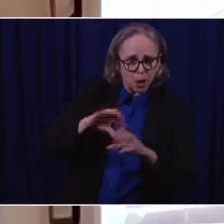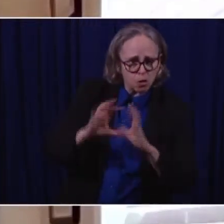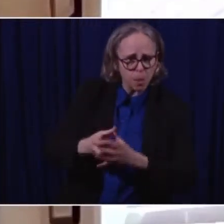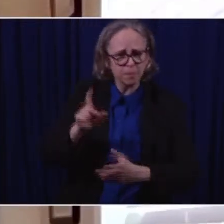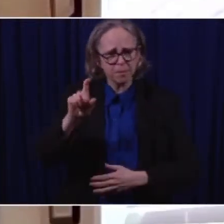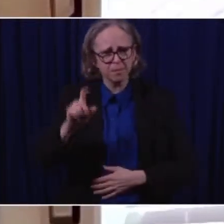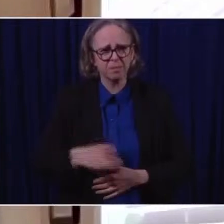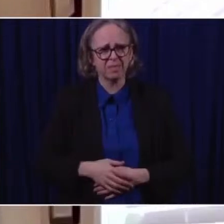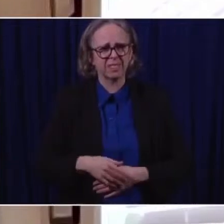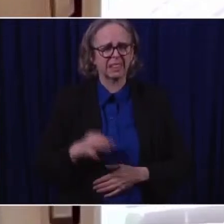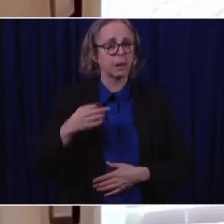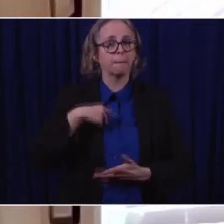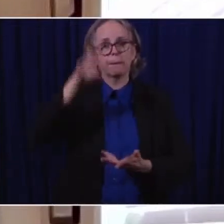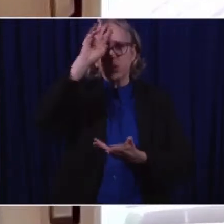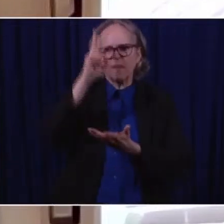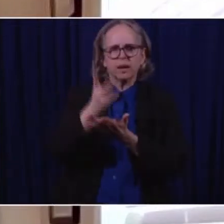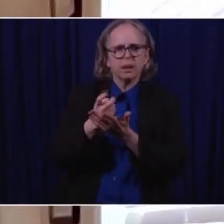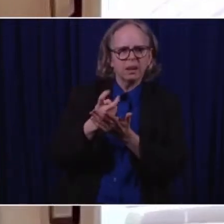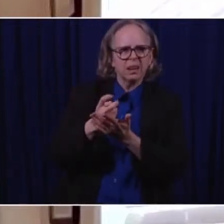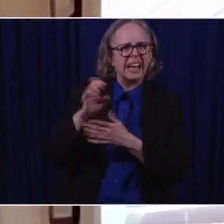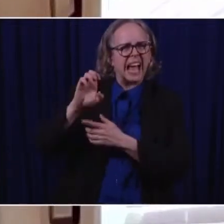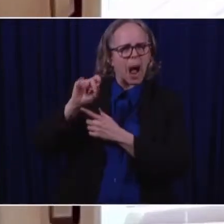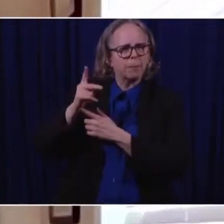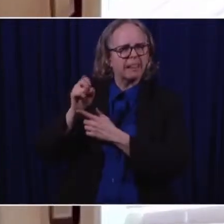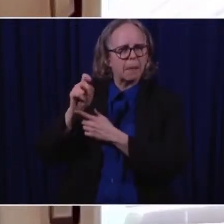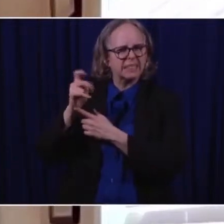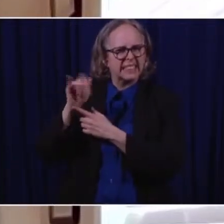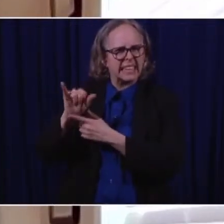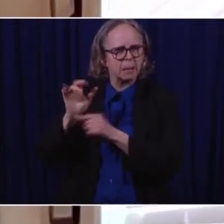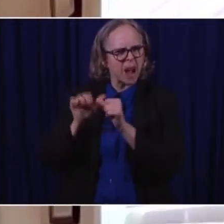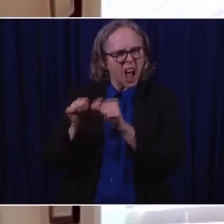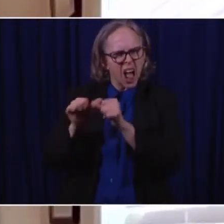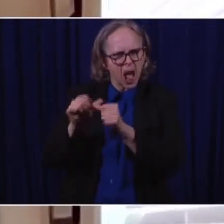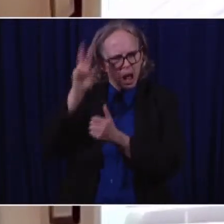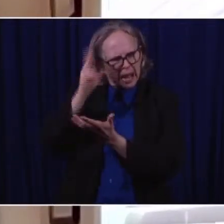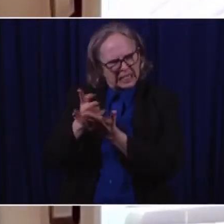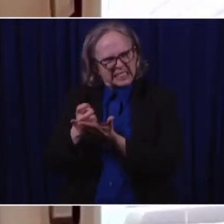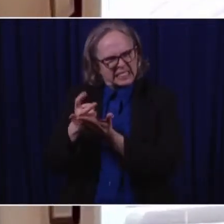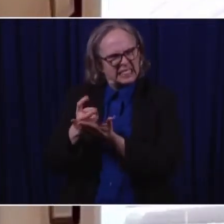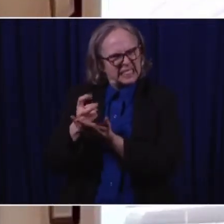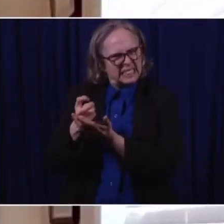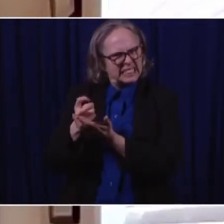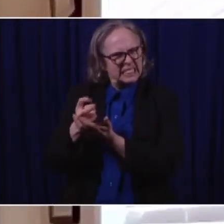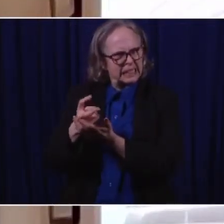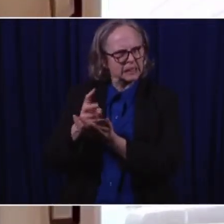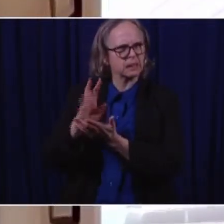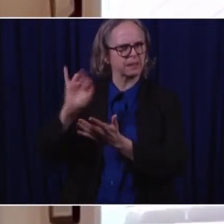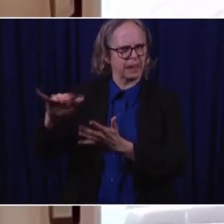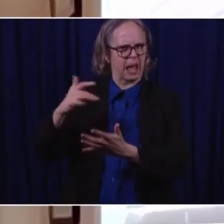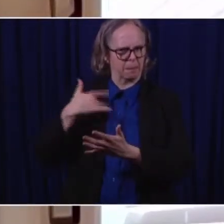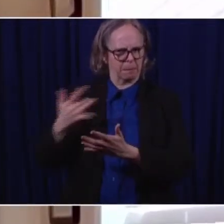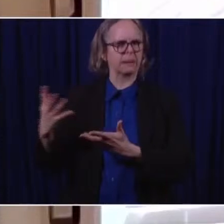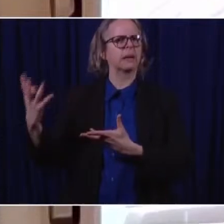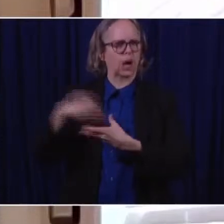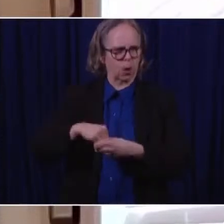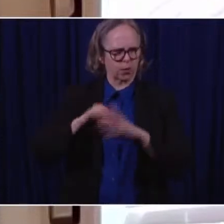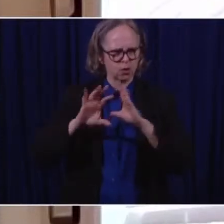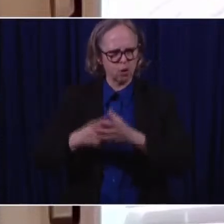hydrocephaly, microcephaly, and other severe neurologic disorders. Now, this